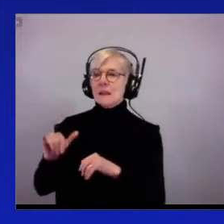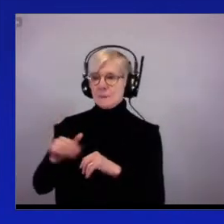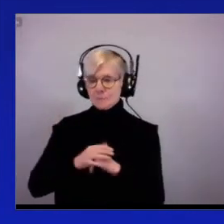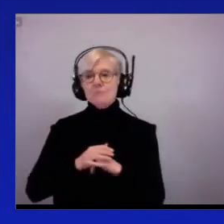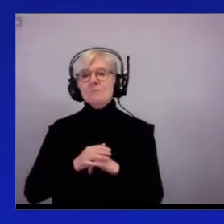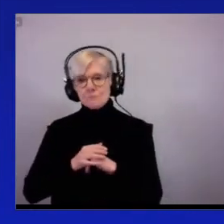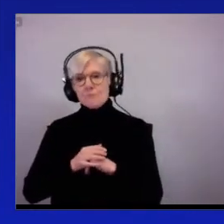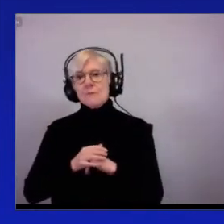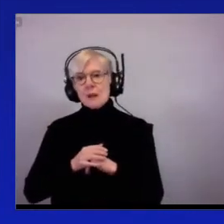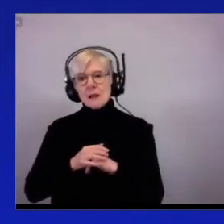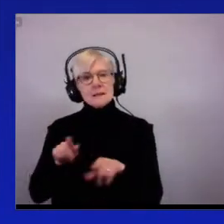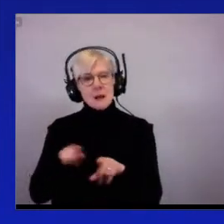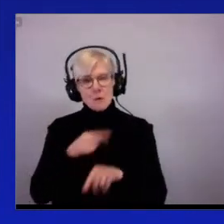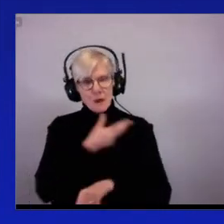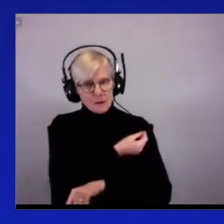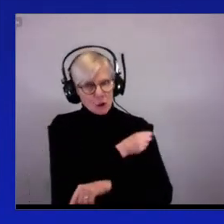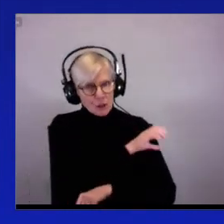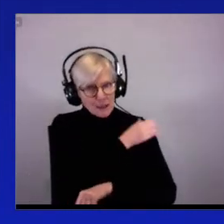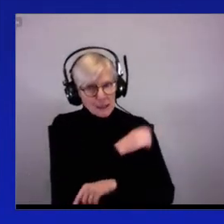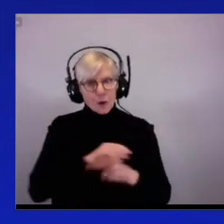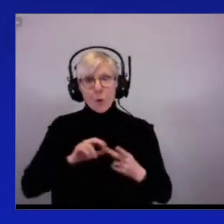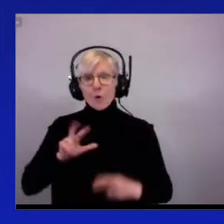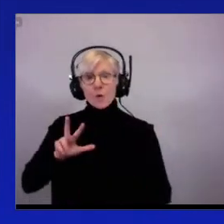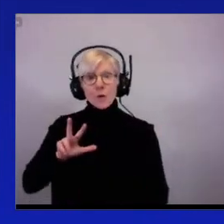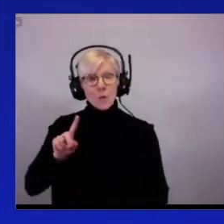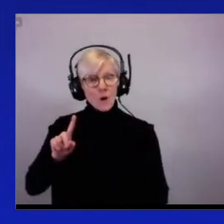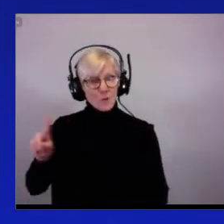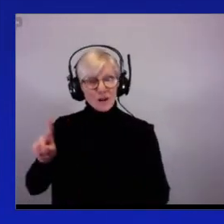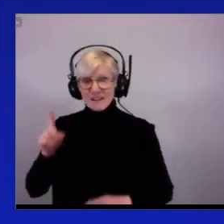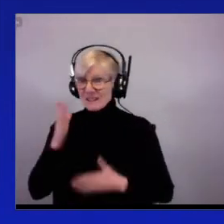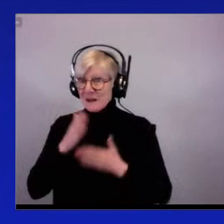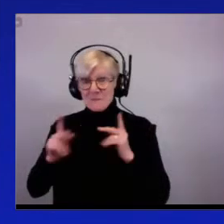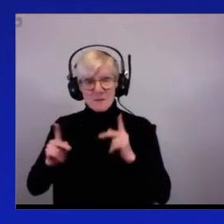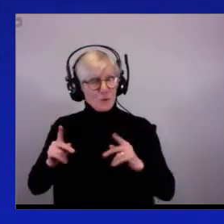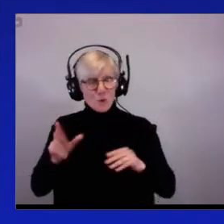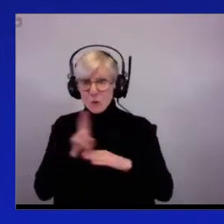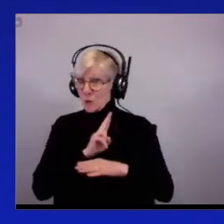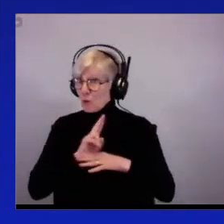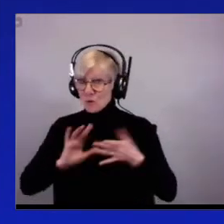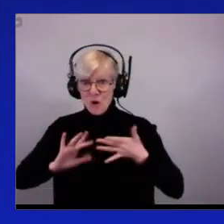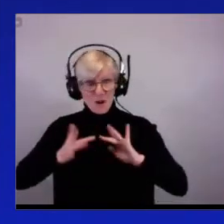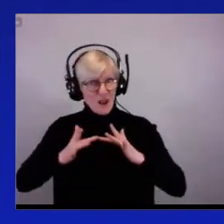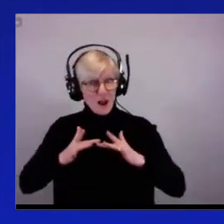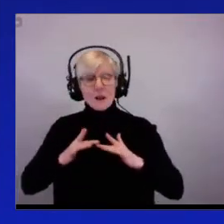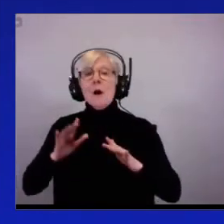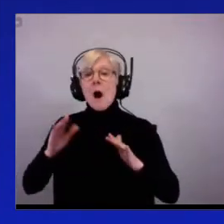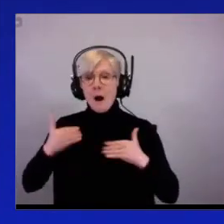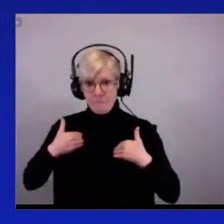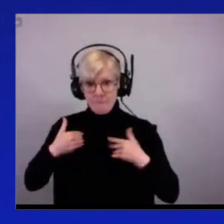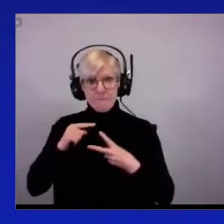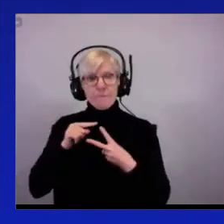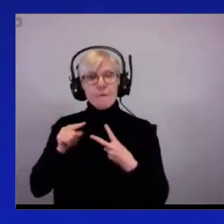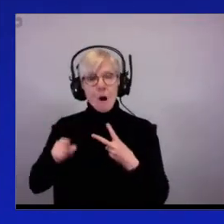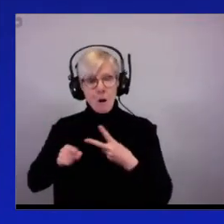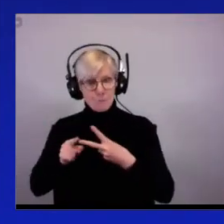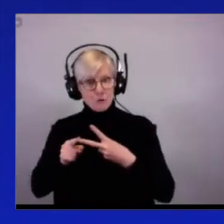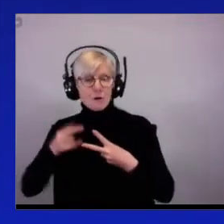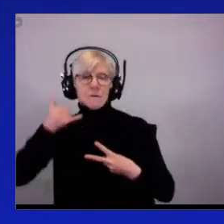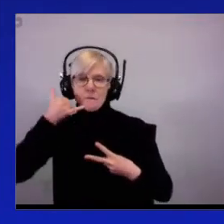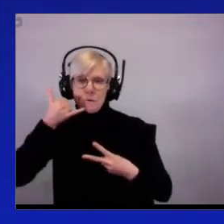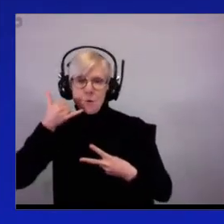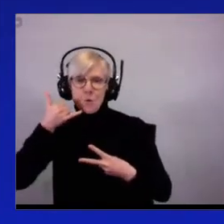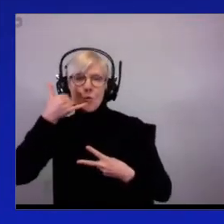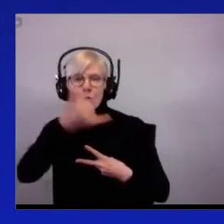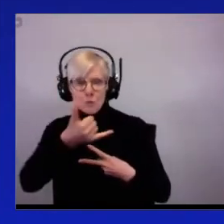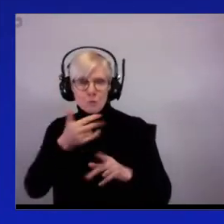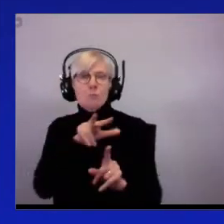our 311, not everybody uses online to ask for city services. The phone will also be an option. And then so that's